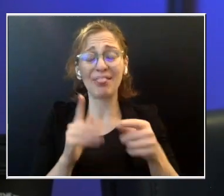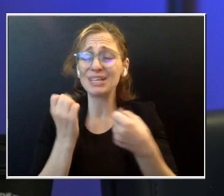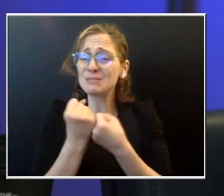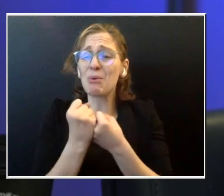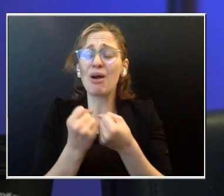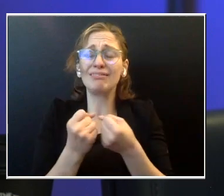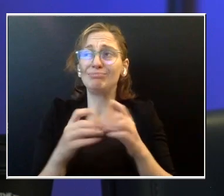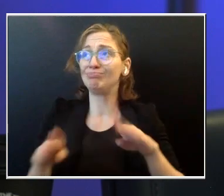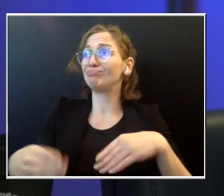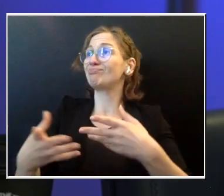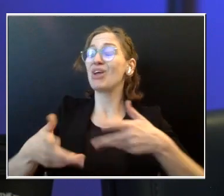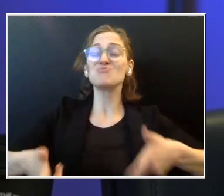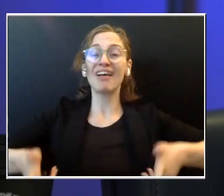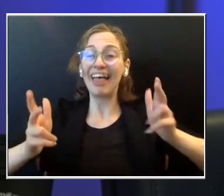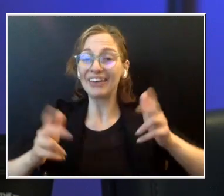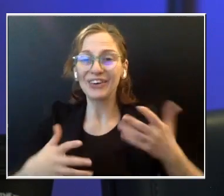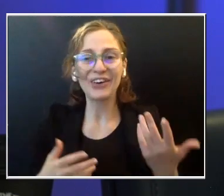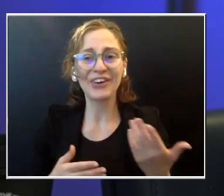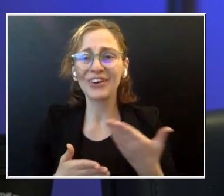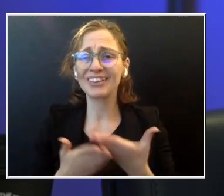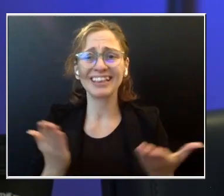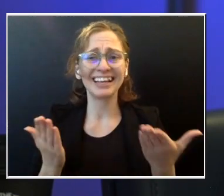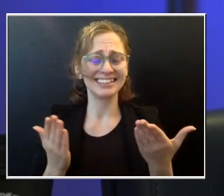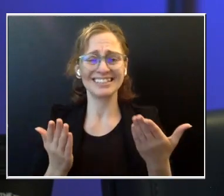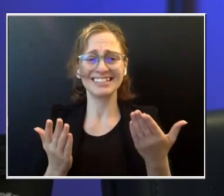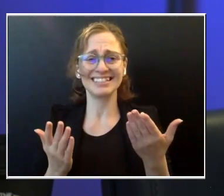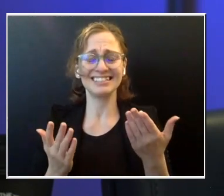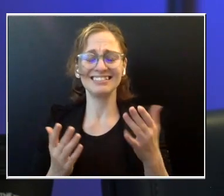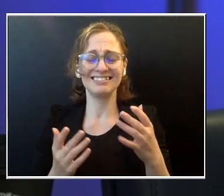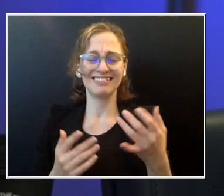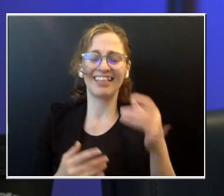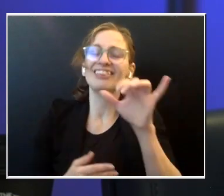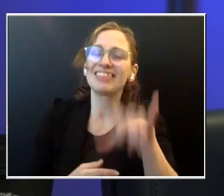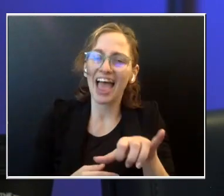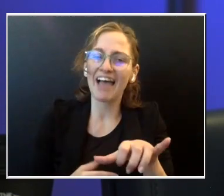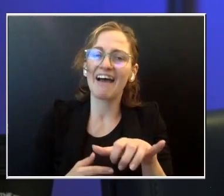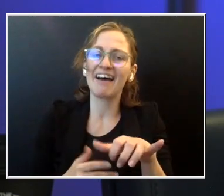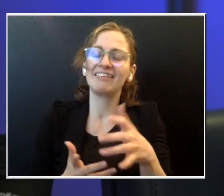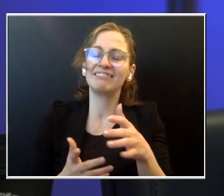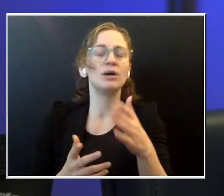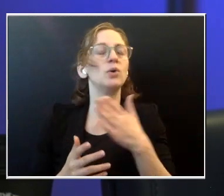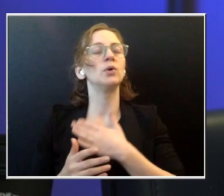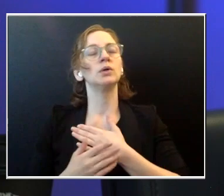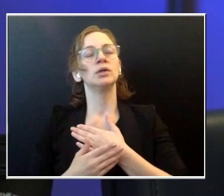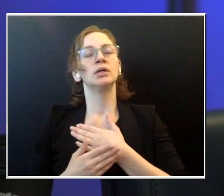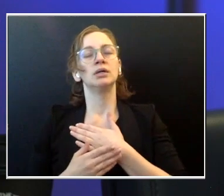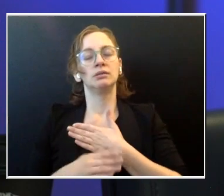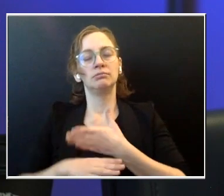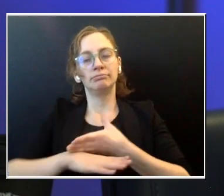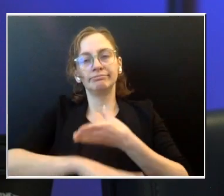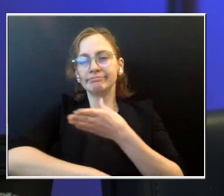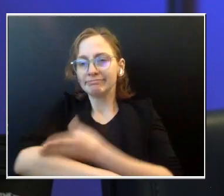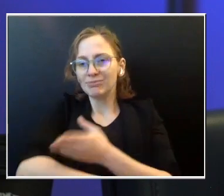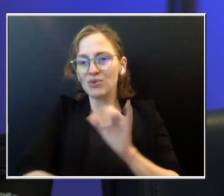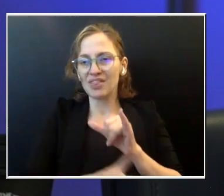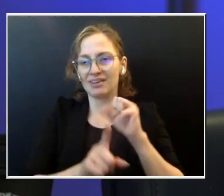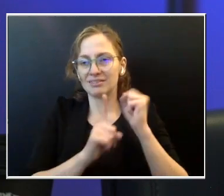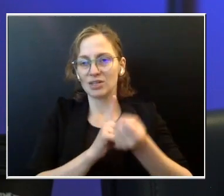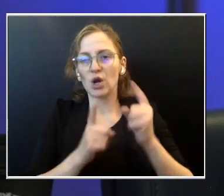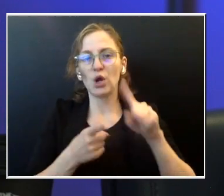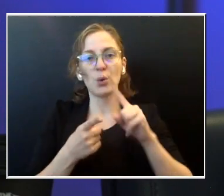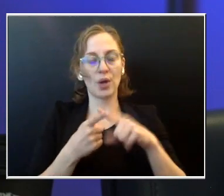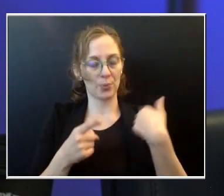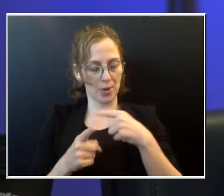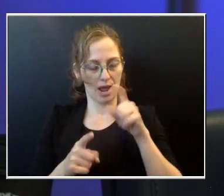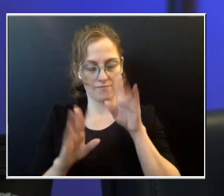huge difference when there's so much that has to be focused on the treatment and the hope for a